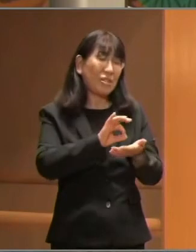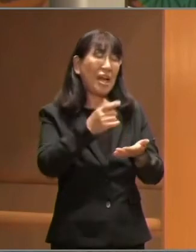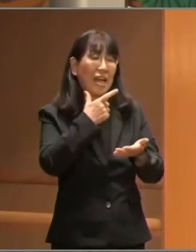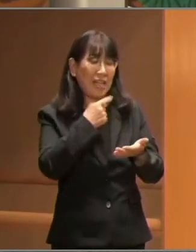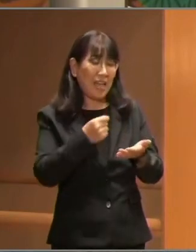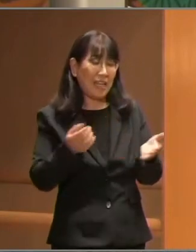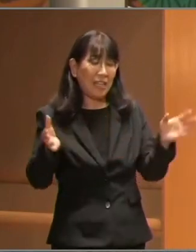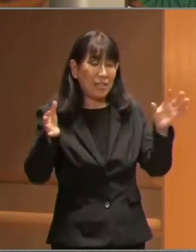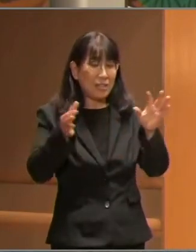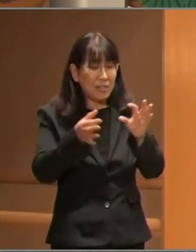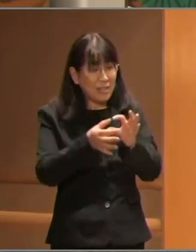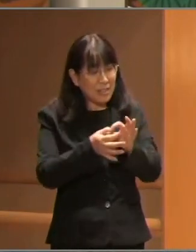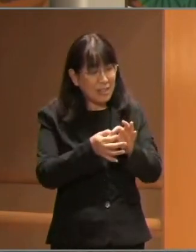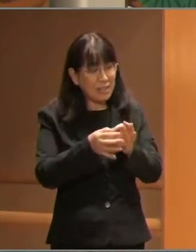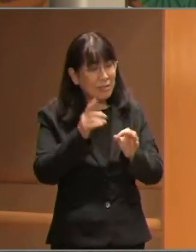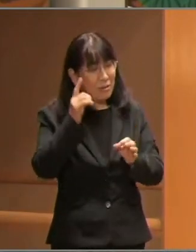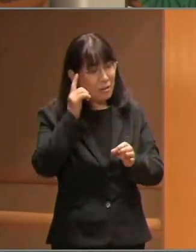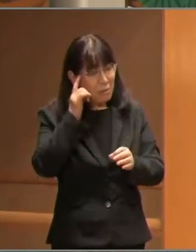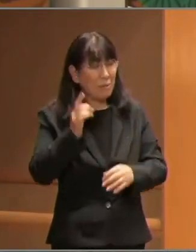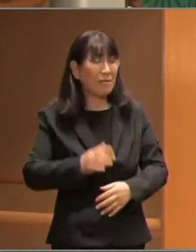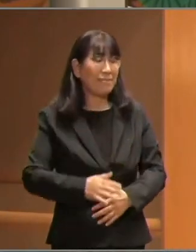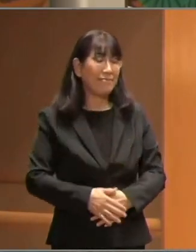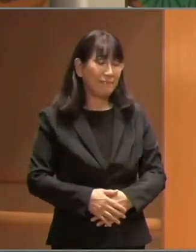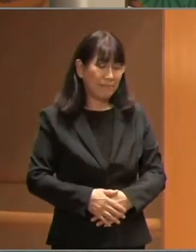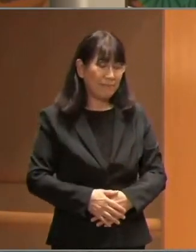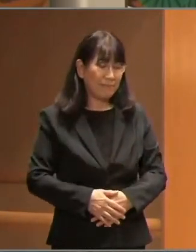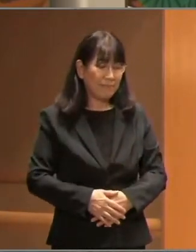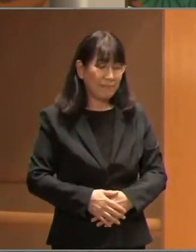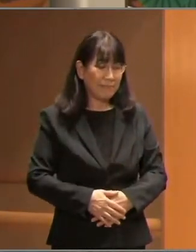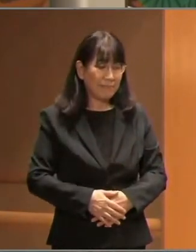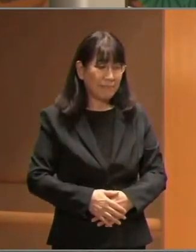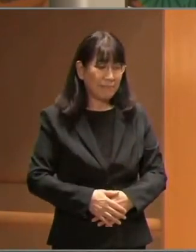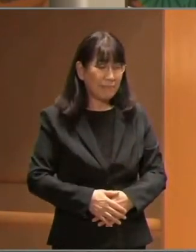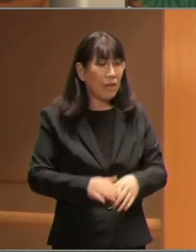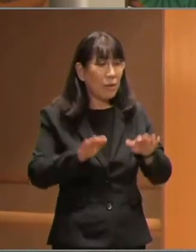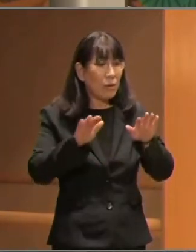want to use washi and kigami.